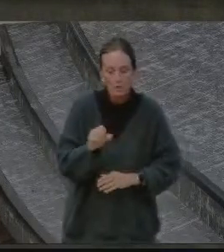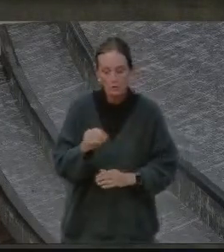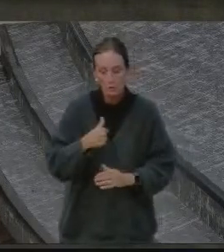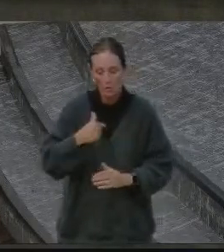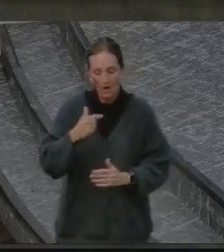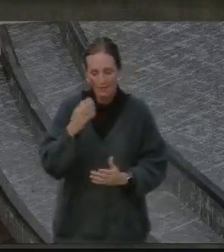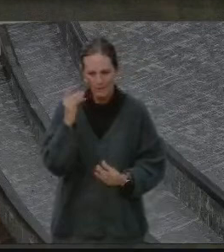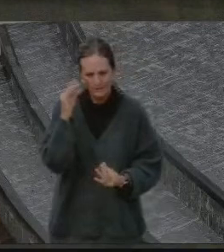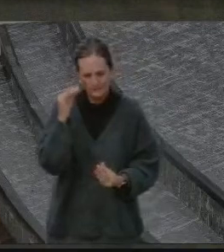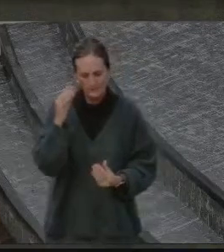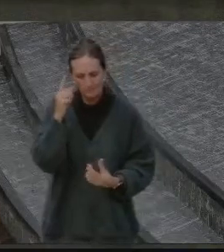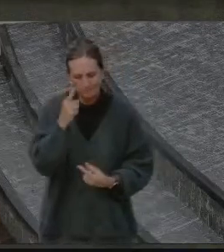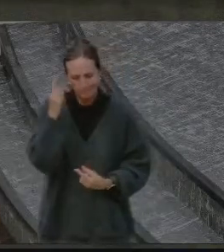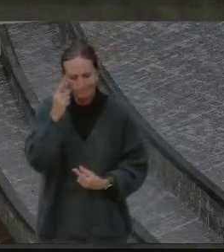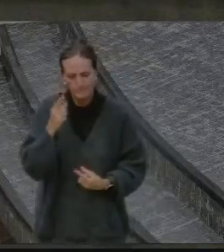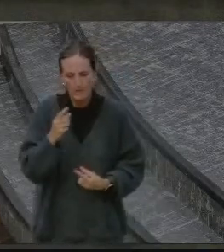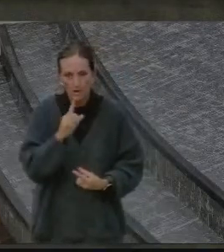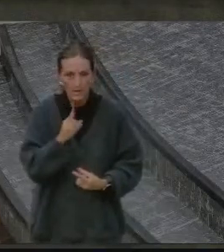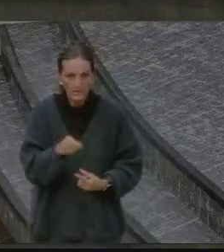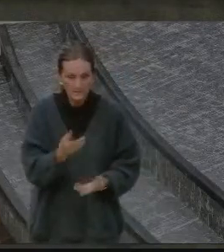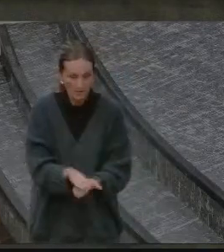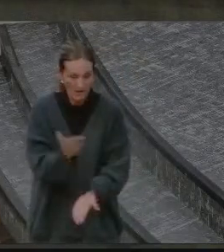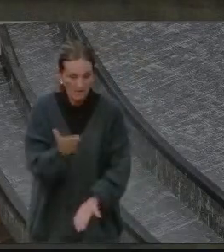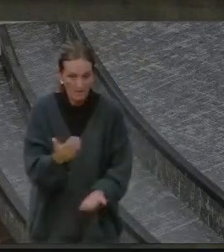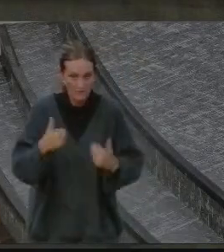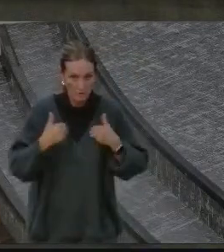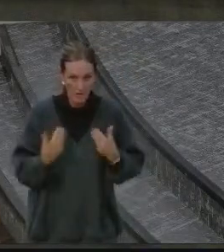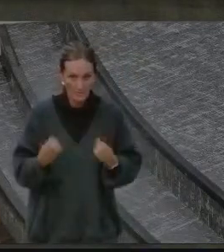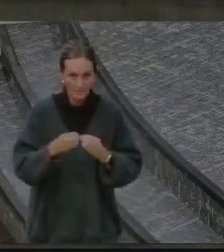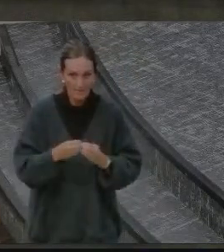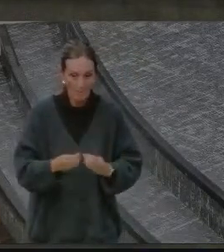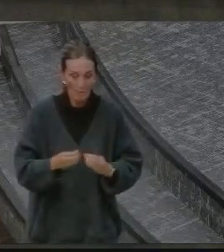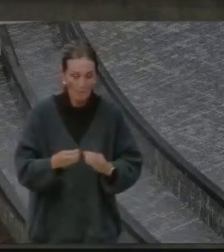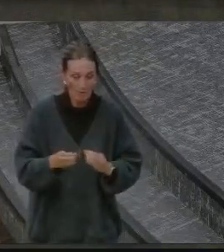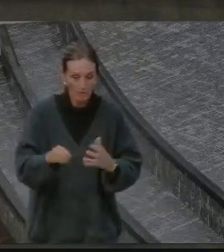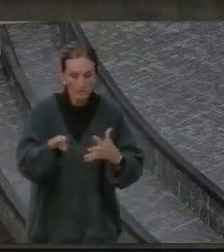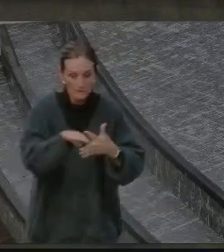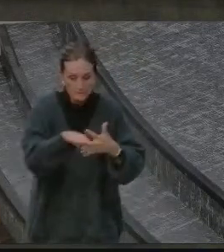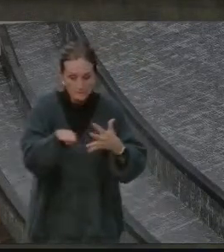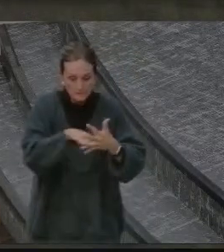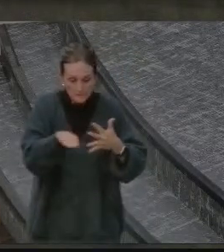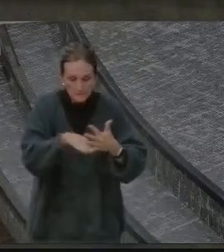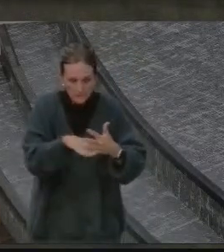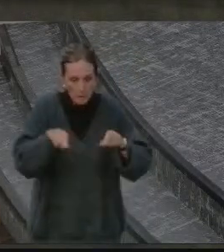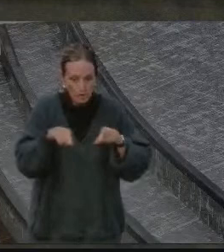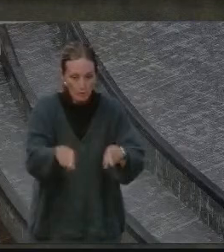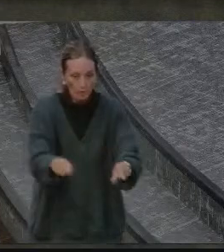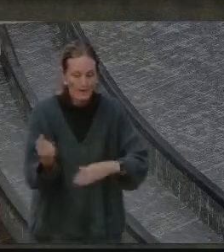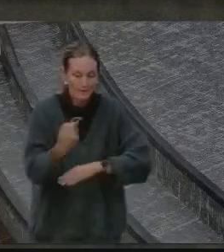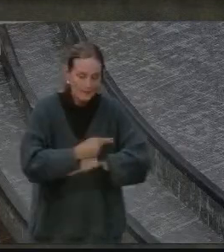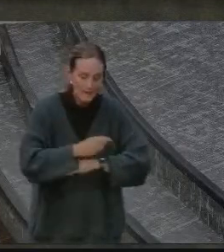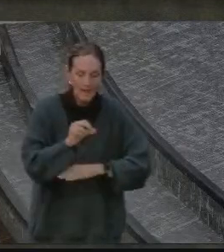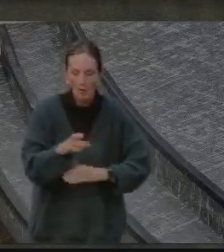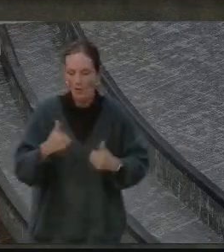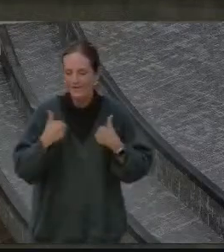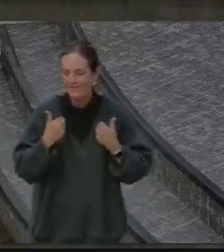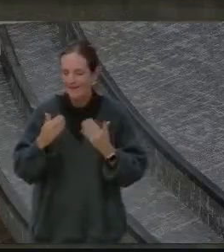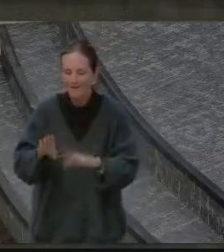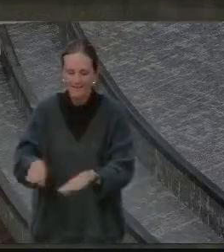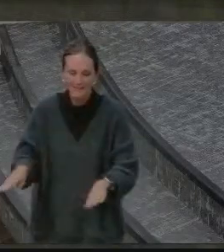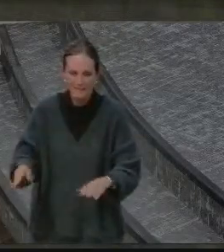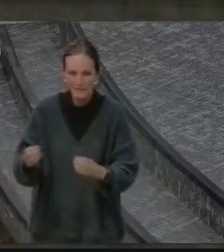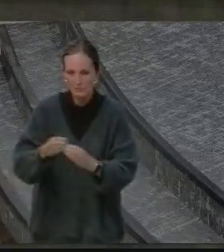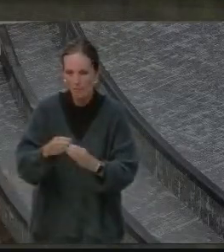was any evidence for having more breaks throughout the day or more recess time for the younger kids or even for the older